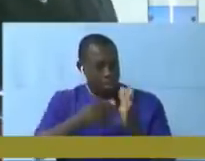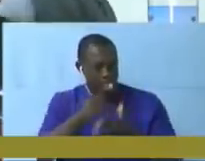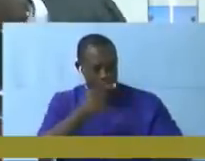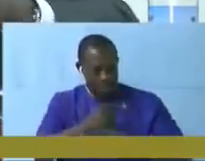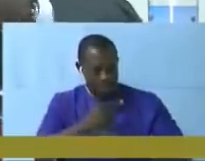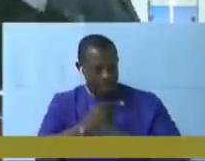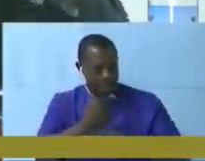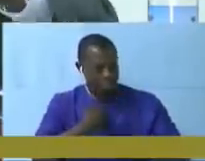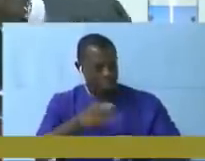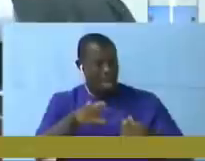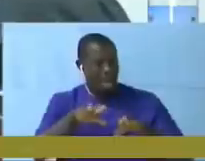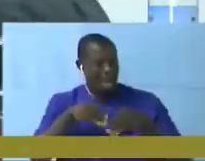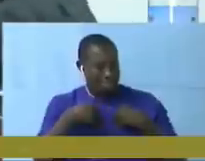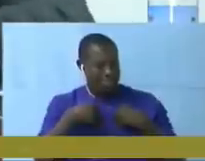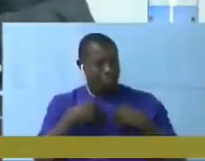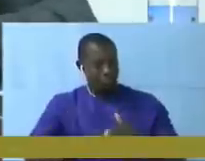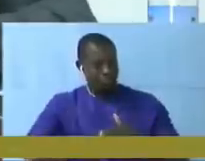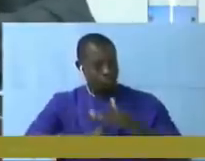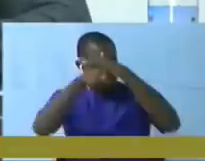to correct